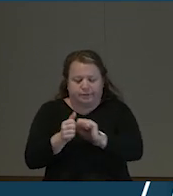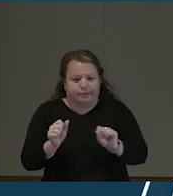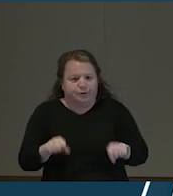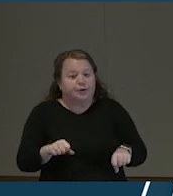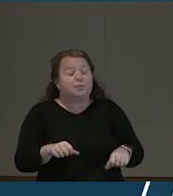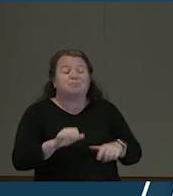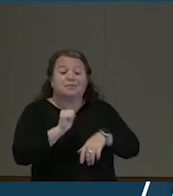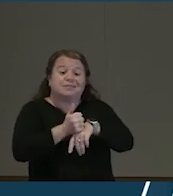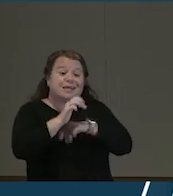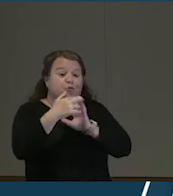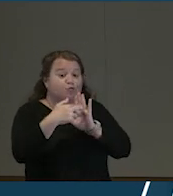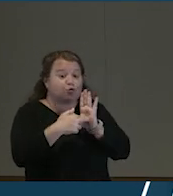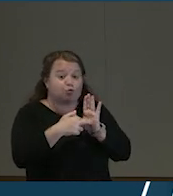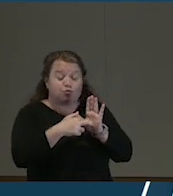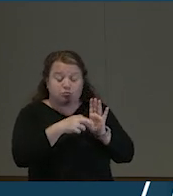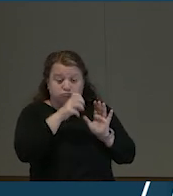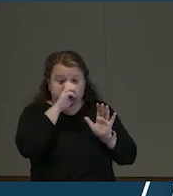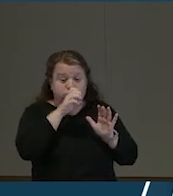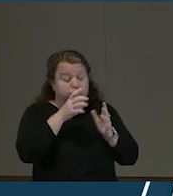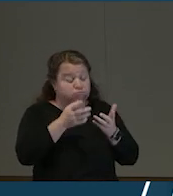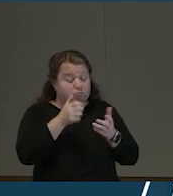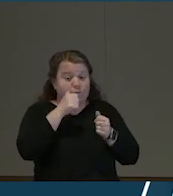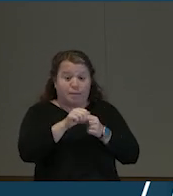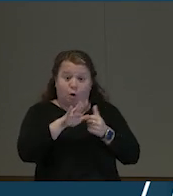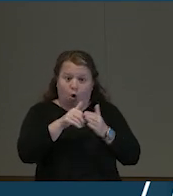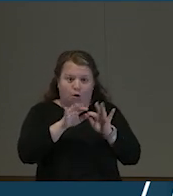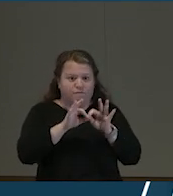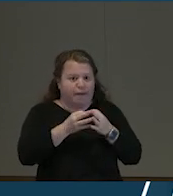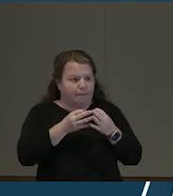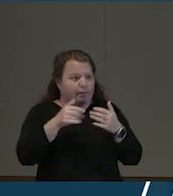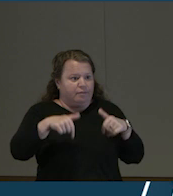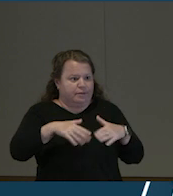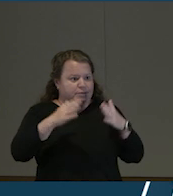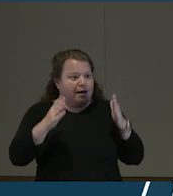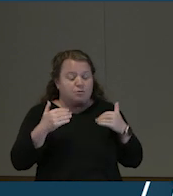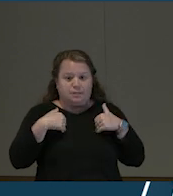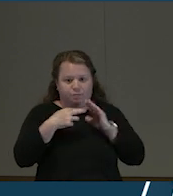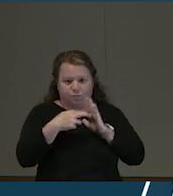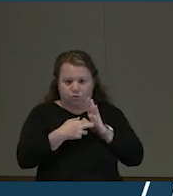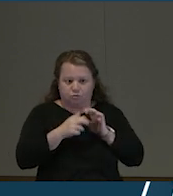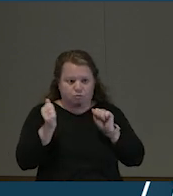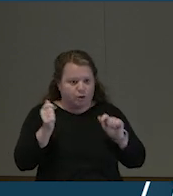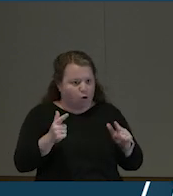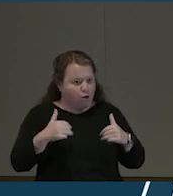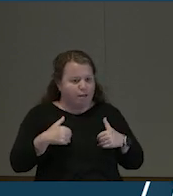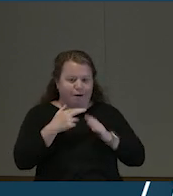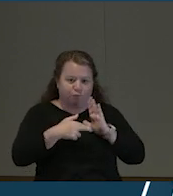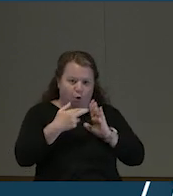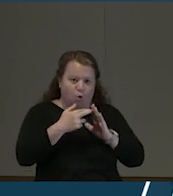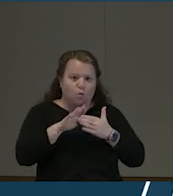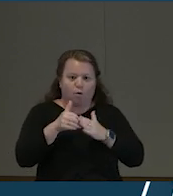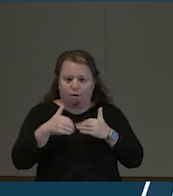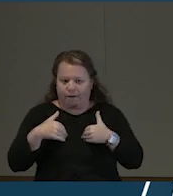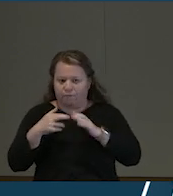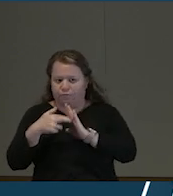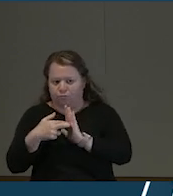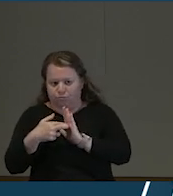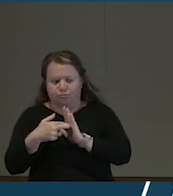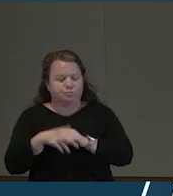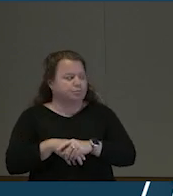your rules, stay firm, make sure they understand that all family members in this household have roles. We all have a role, we all have roles.